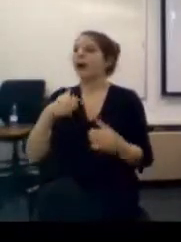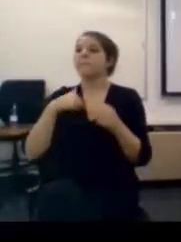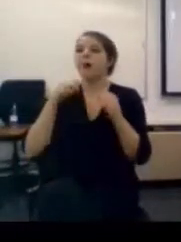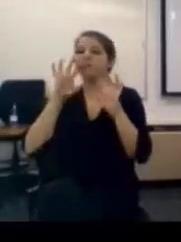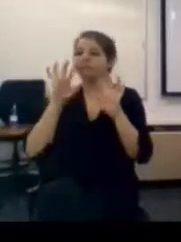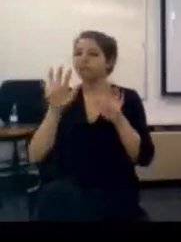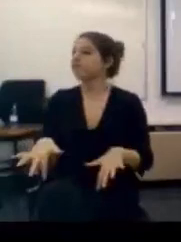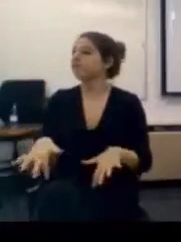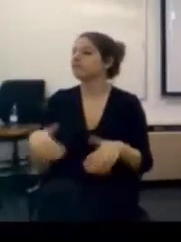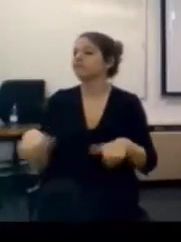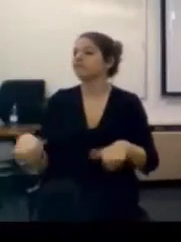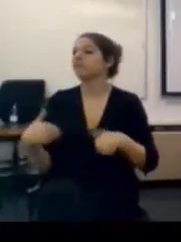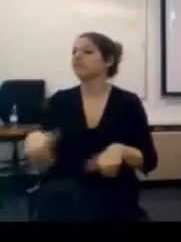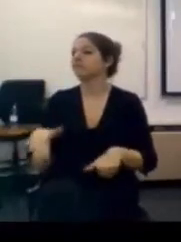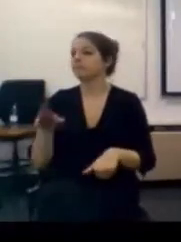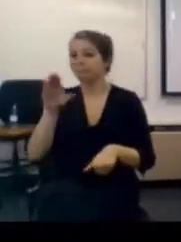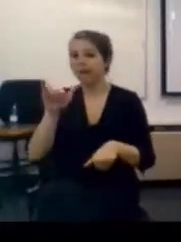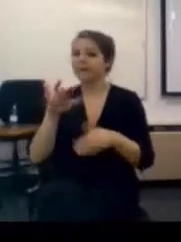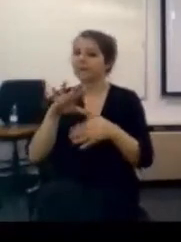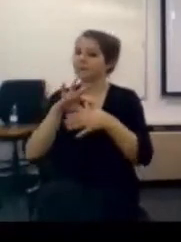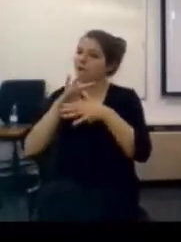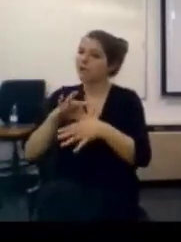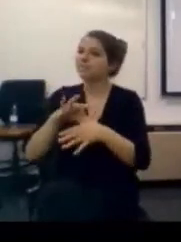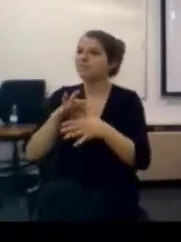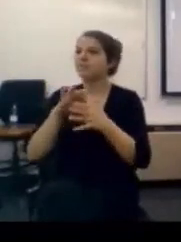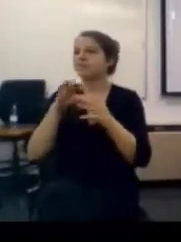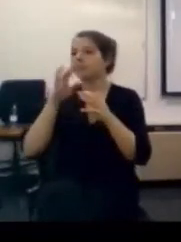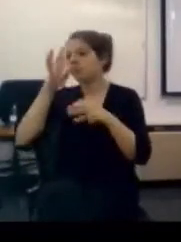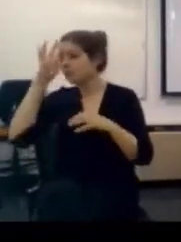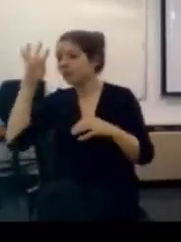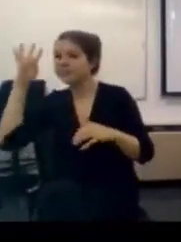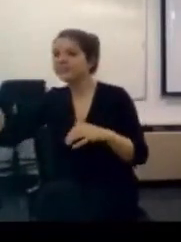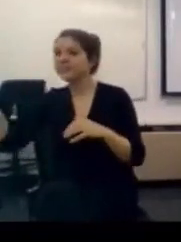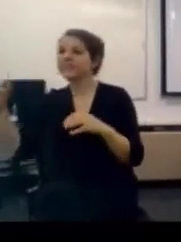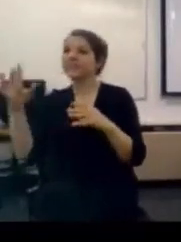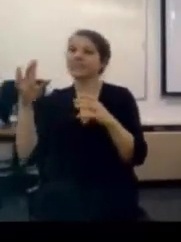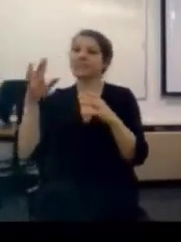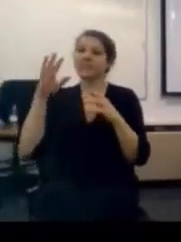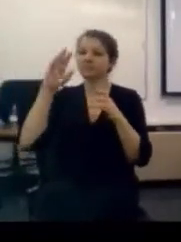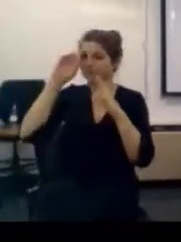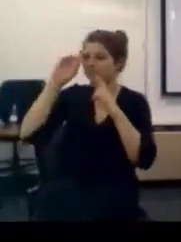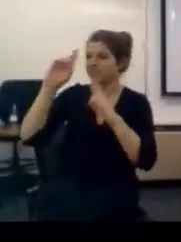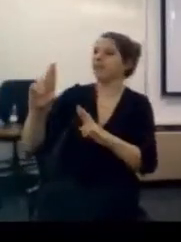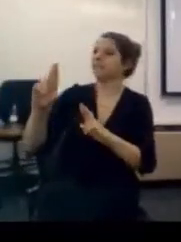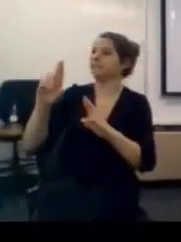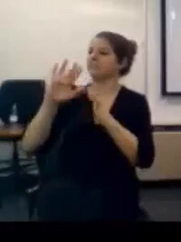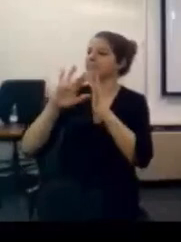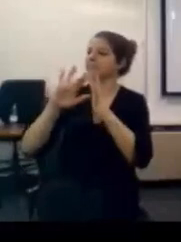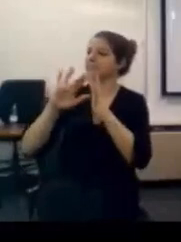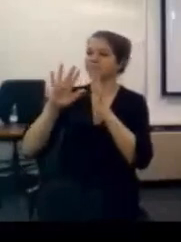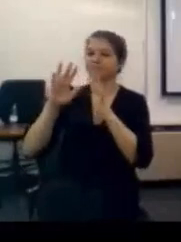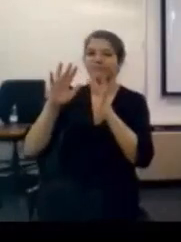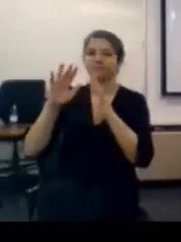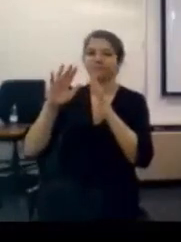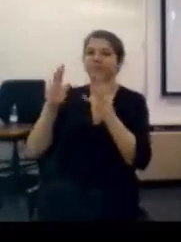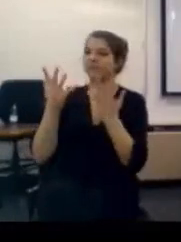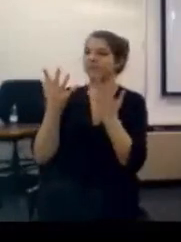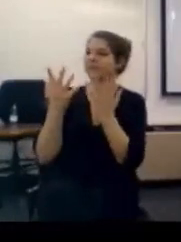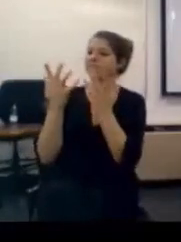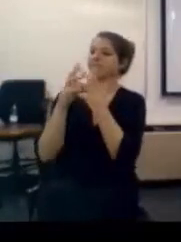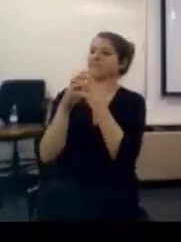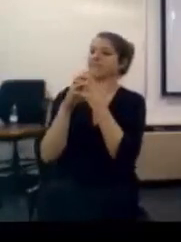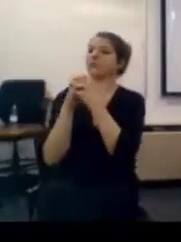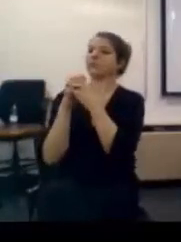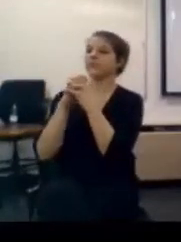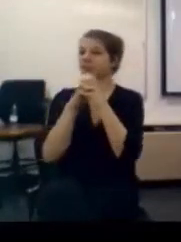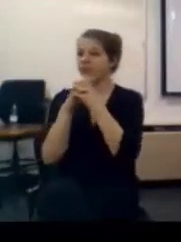attendance, and I am so blown away by the content, creativity, respect of